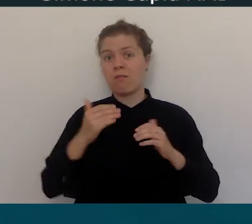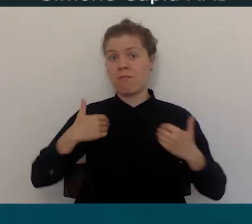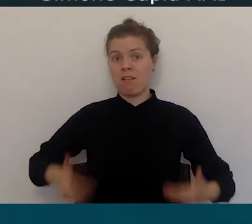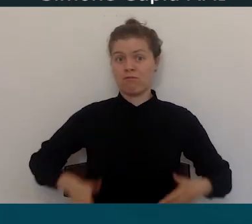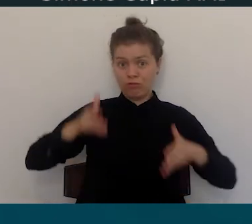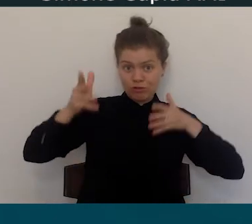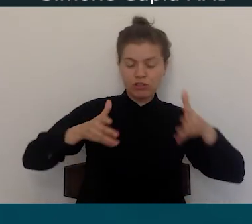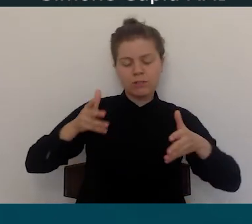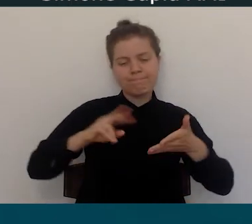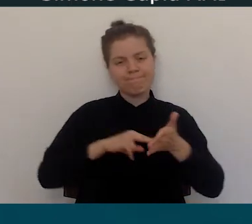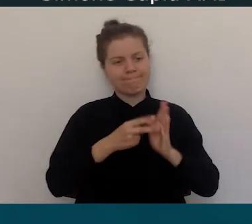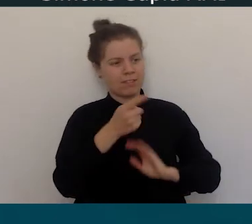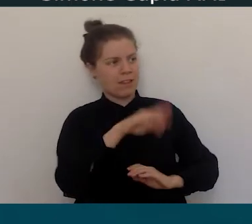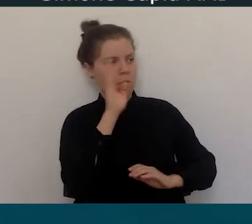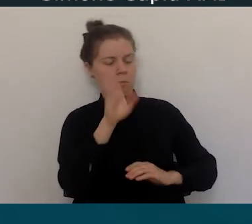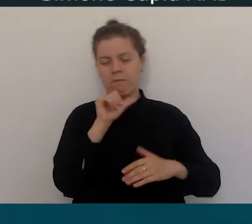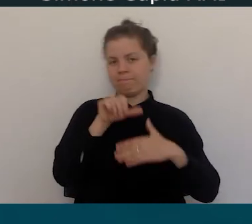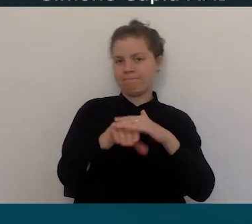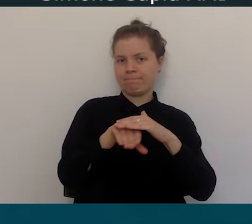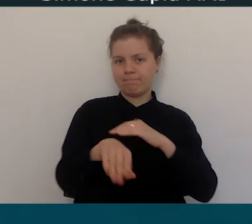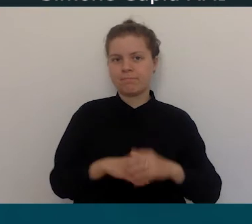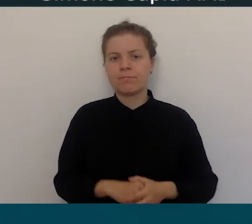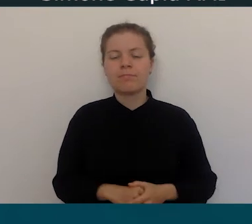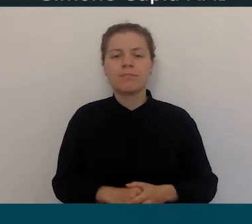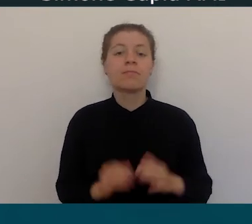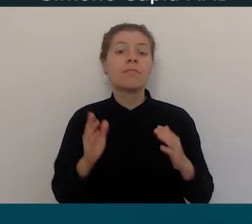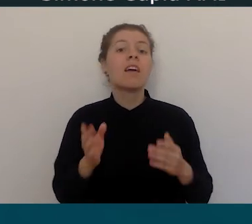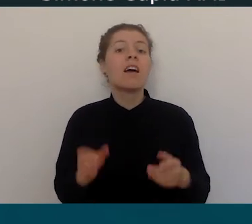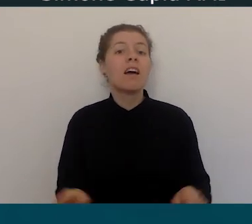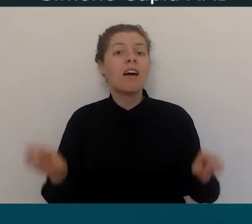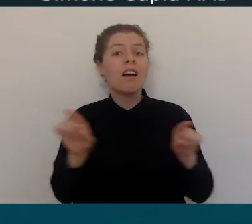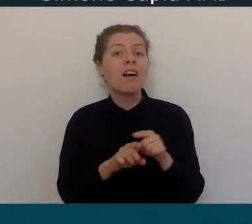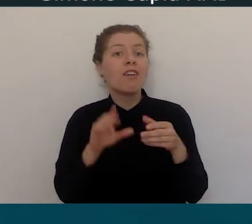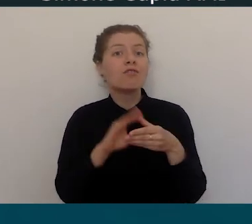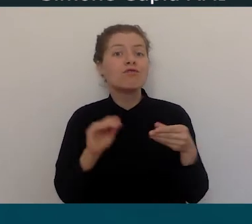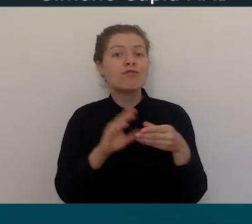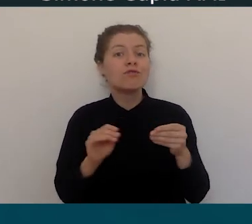audience. As storytellers, we use many elements to tell our story. Logos,